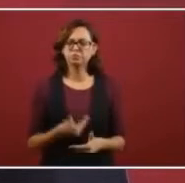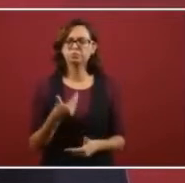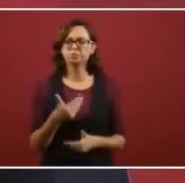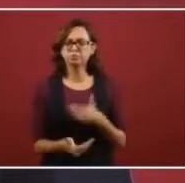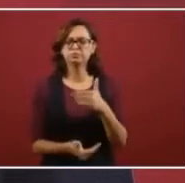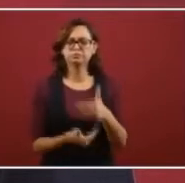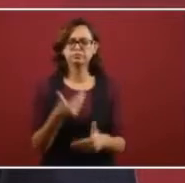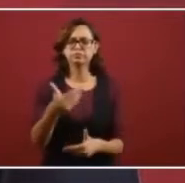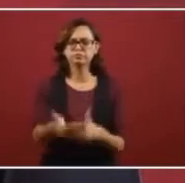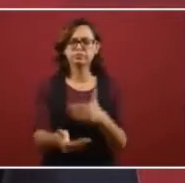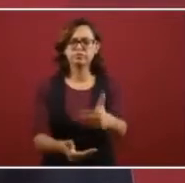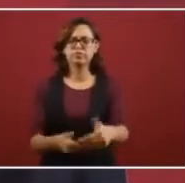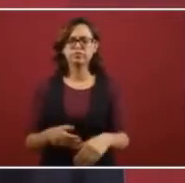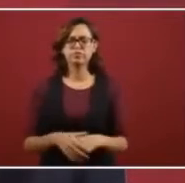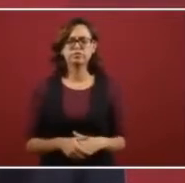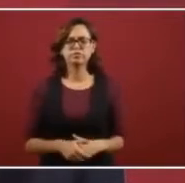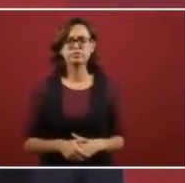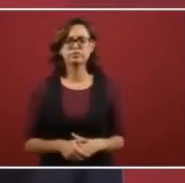We're advancing